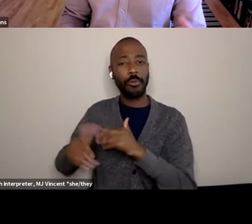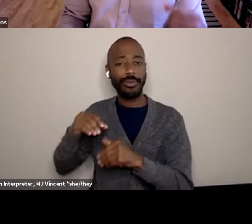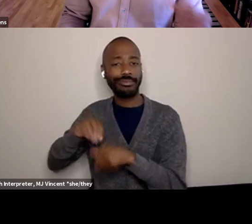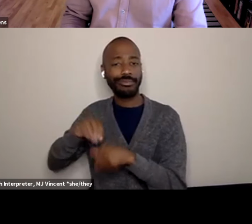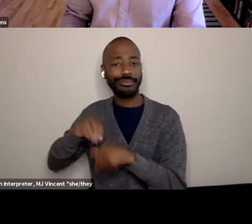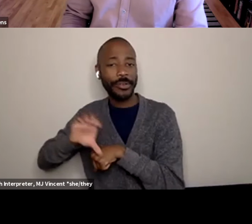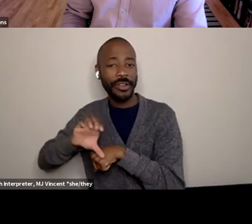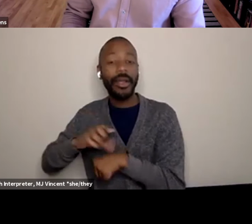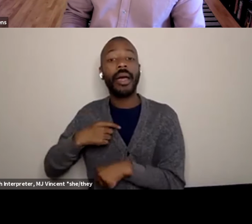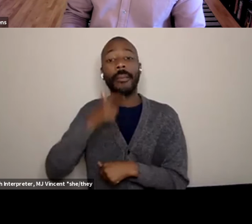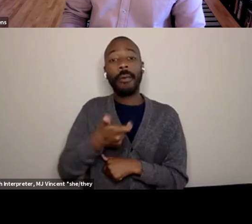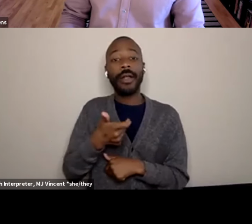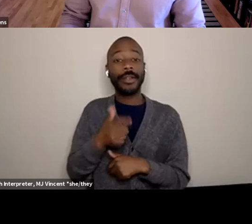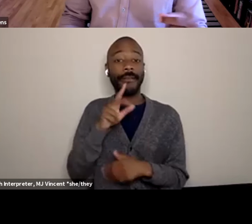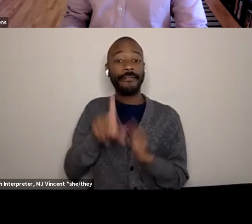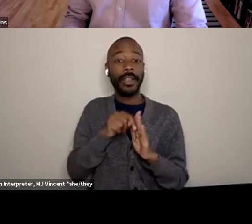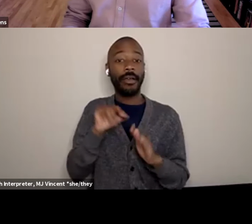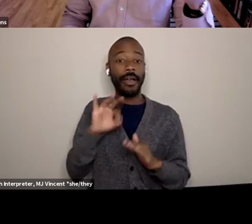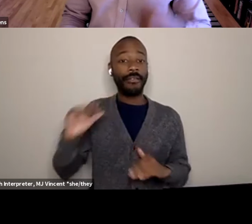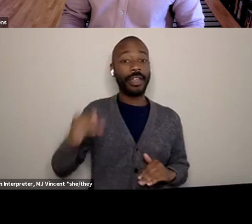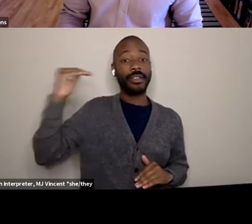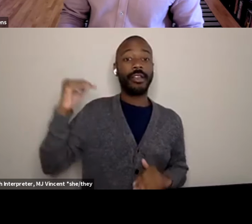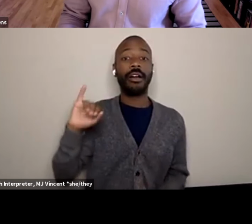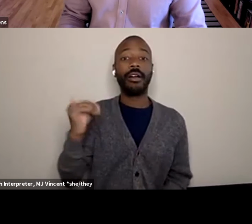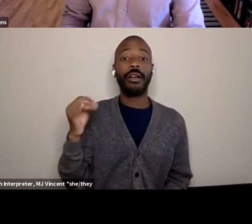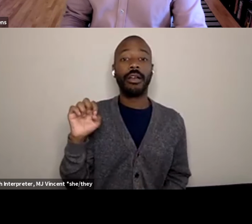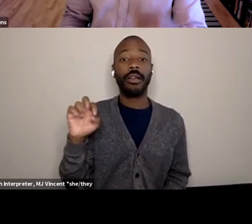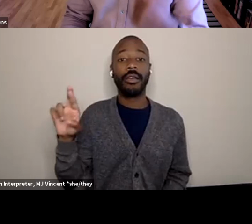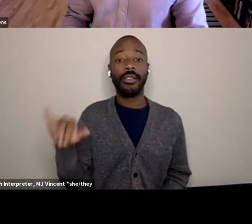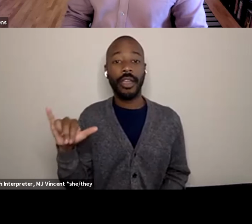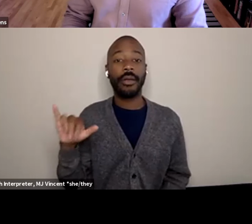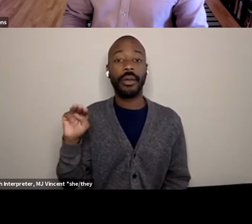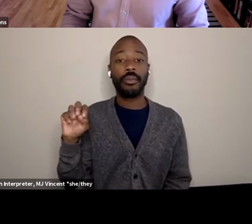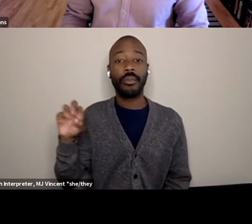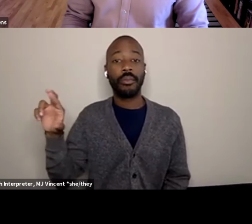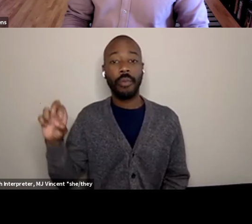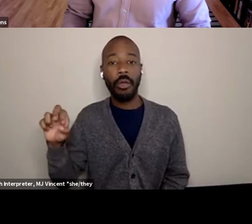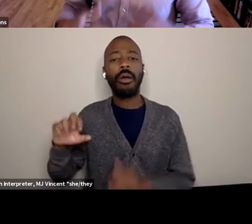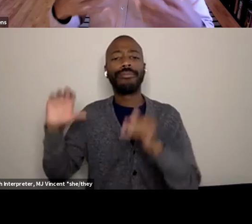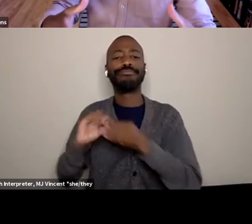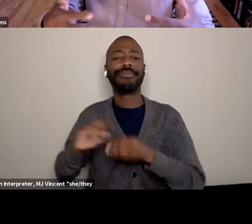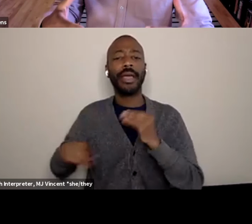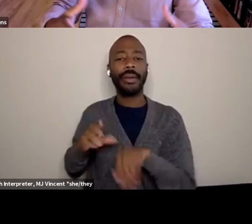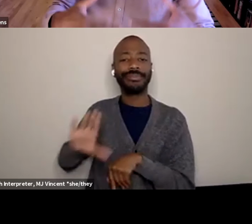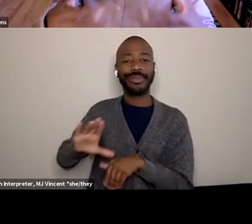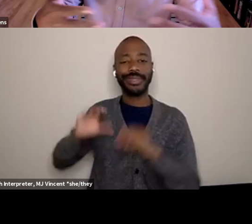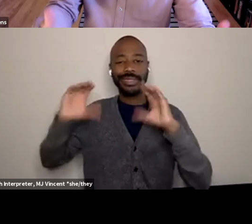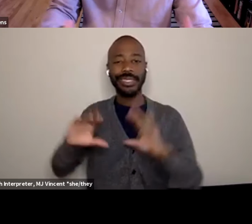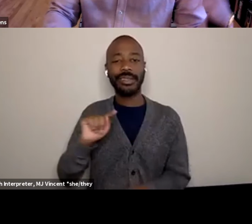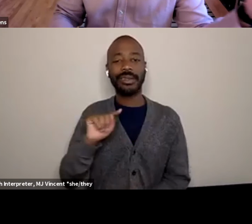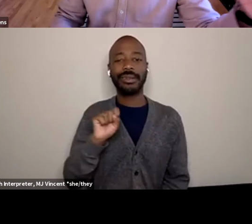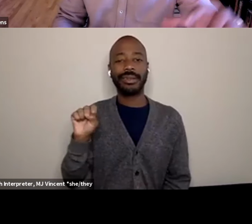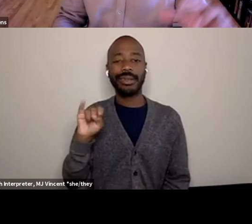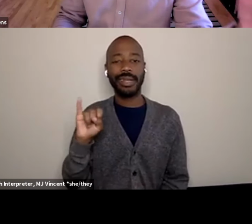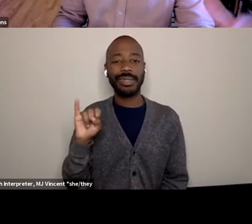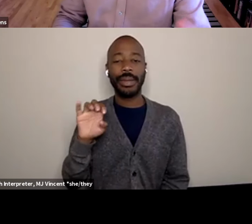of an adult Jerry Moore recalling his teacher, Tessie McGee, from years before, who, you know, and then proceed